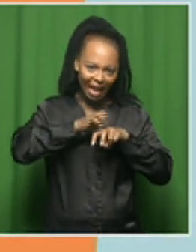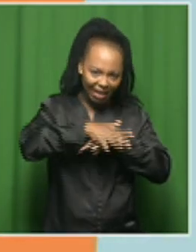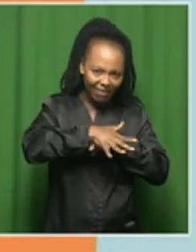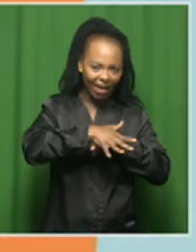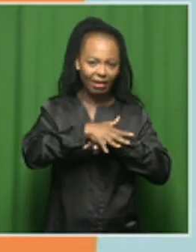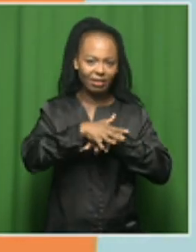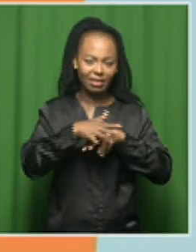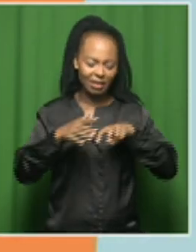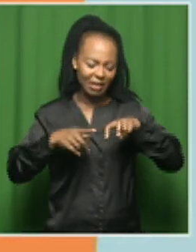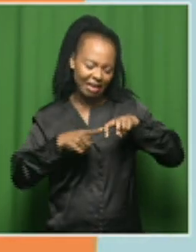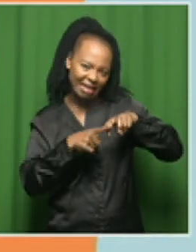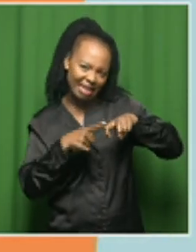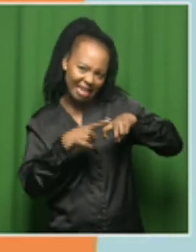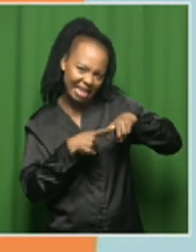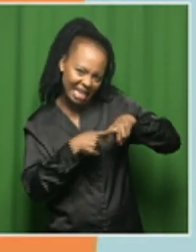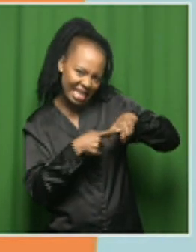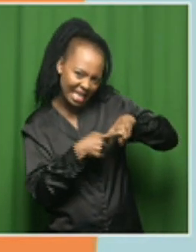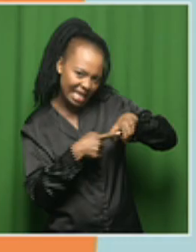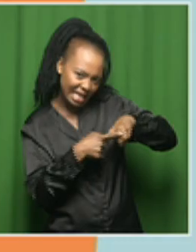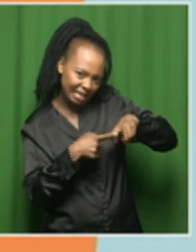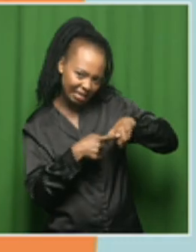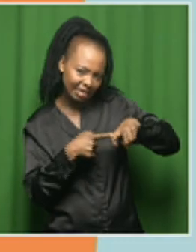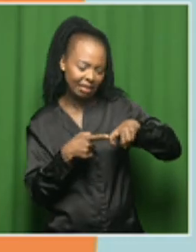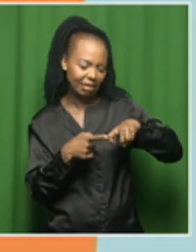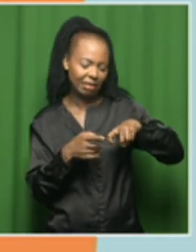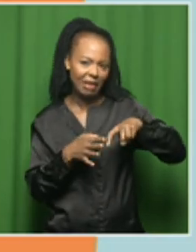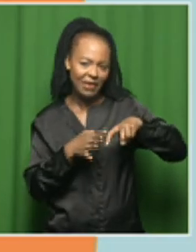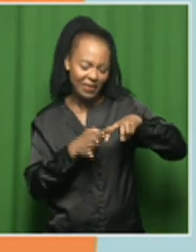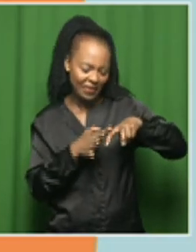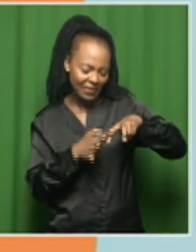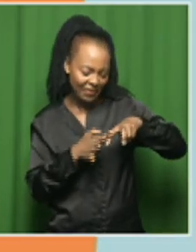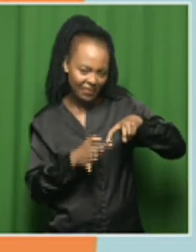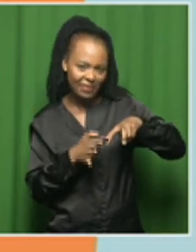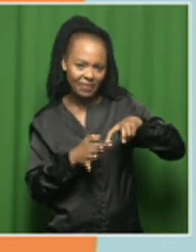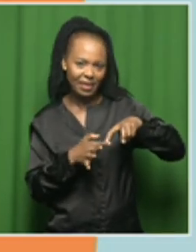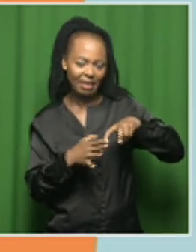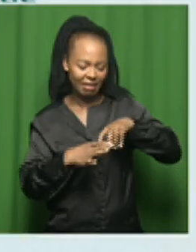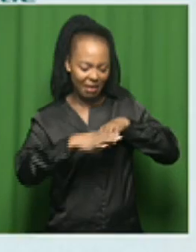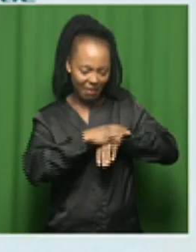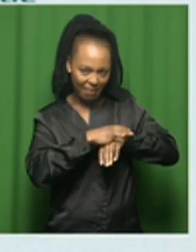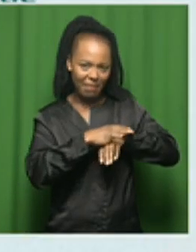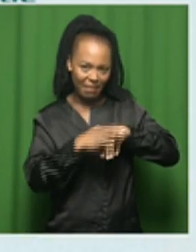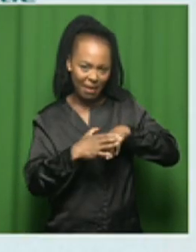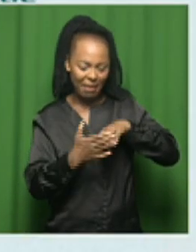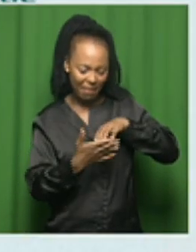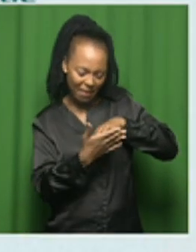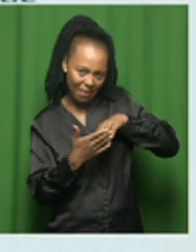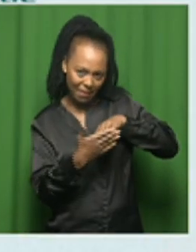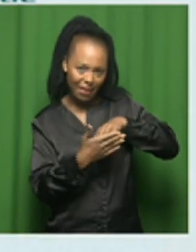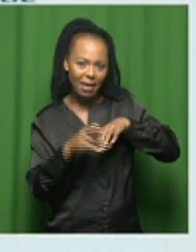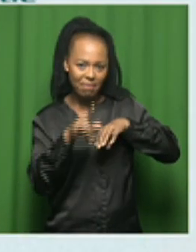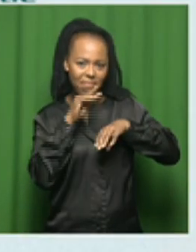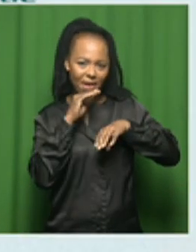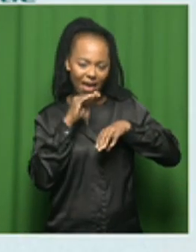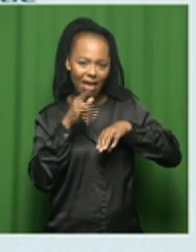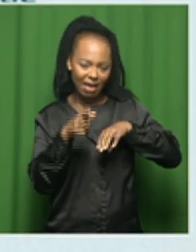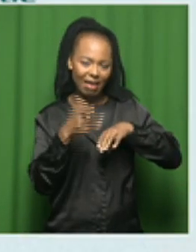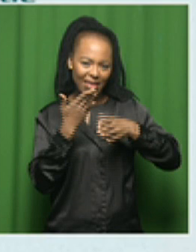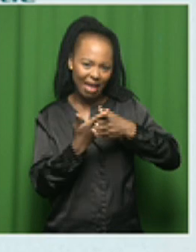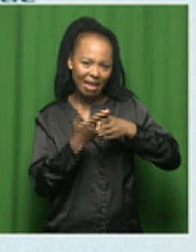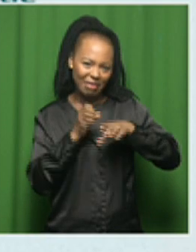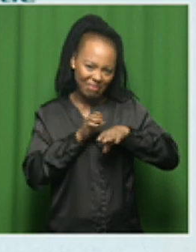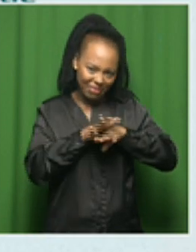ankles, feet, hands, and wrists. Gout symptoms come and go in episodes called flares or gout